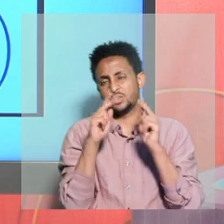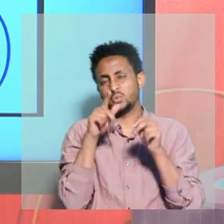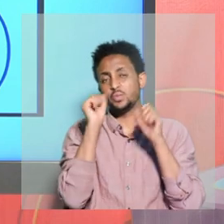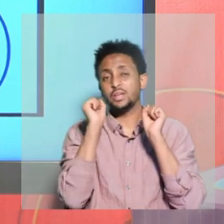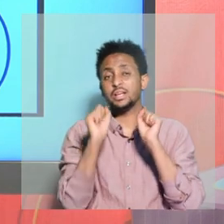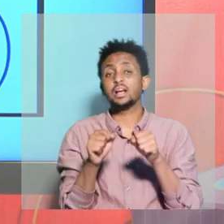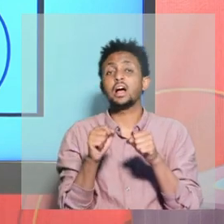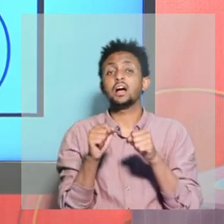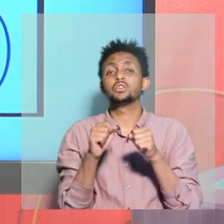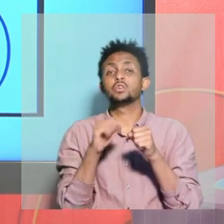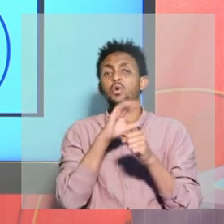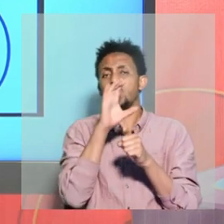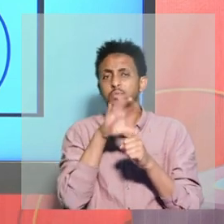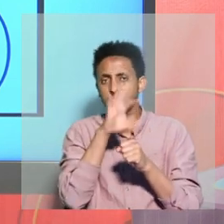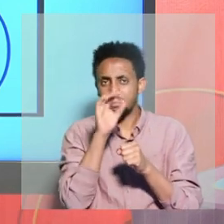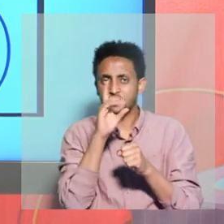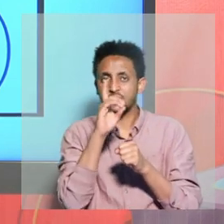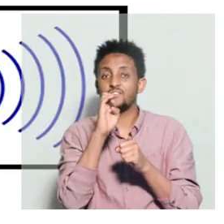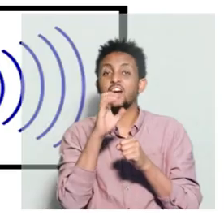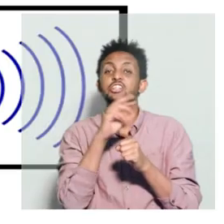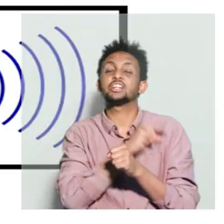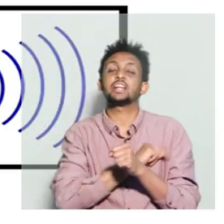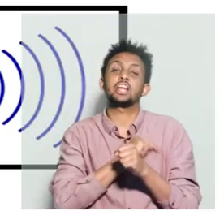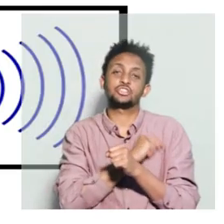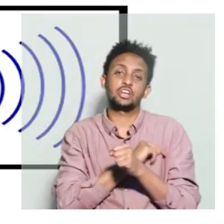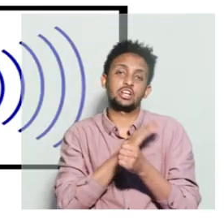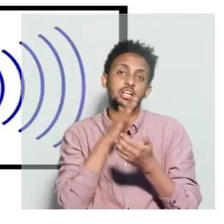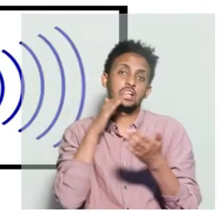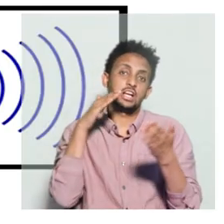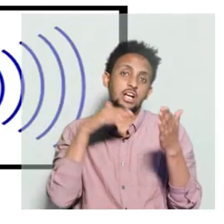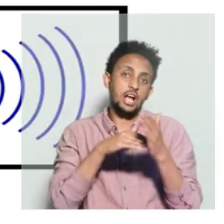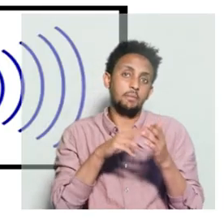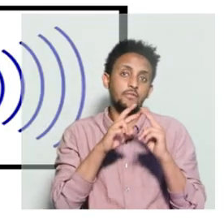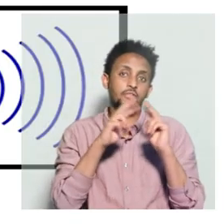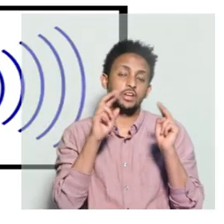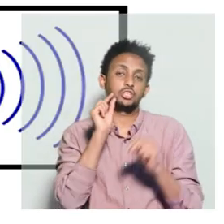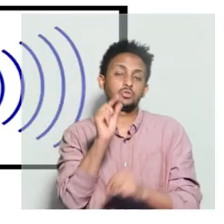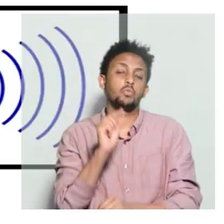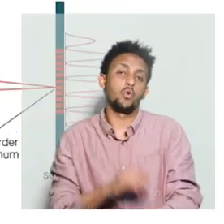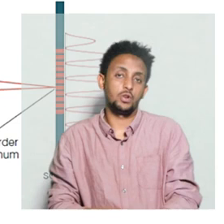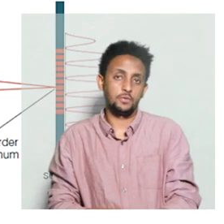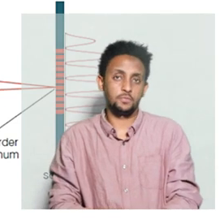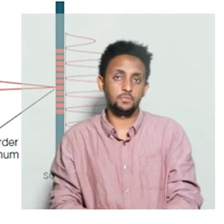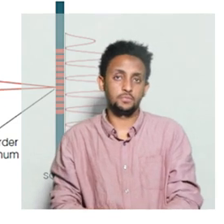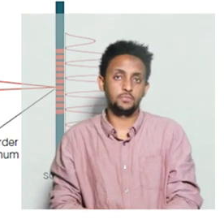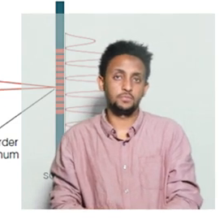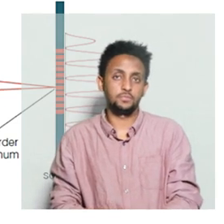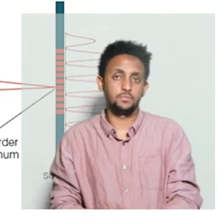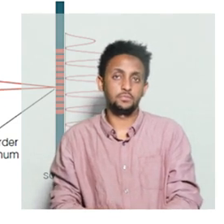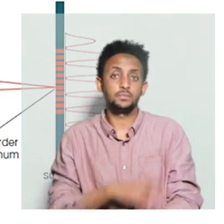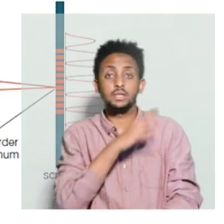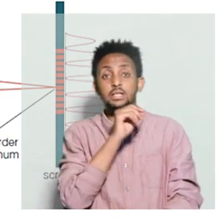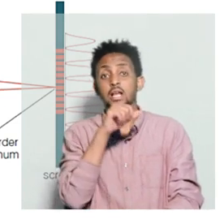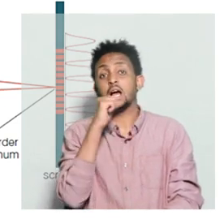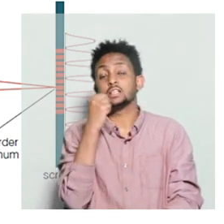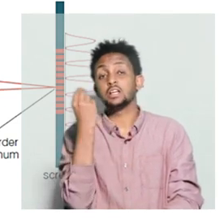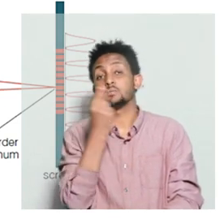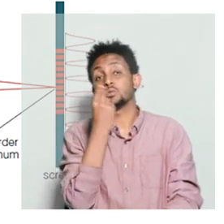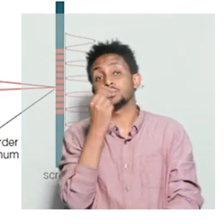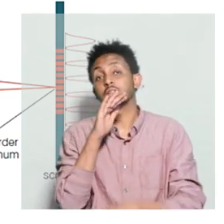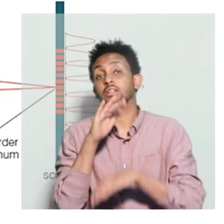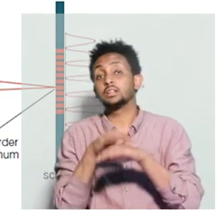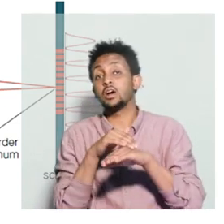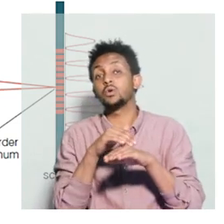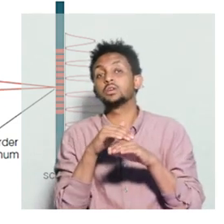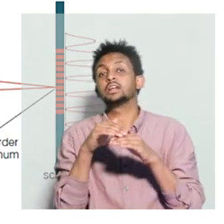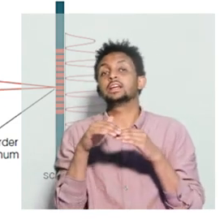can observe the diffraction nature. The gap should be very, very small. And the other property is known to